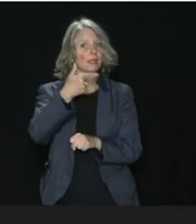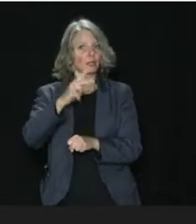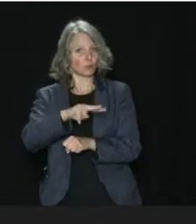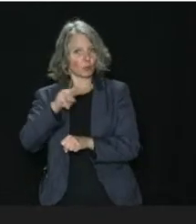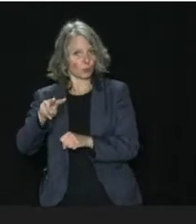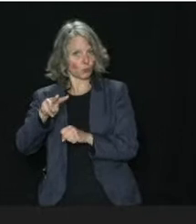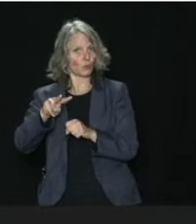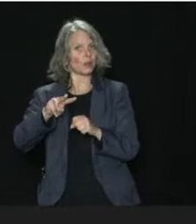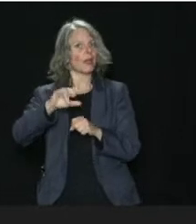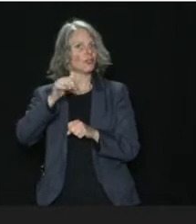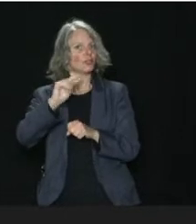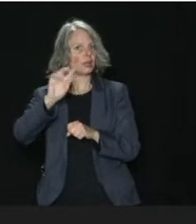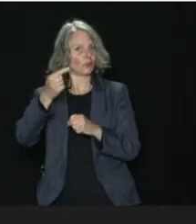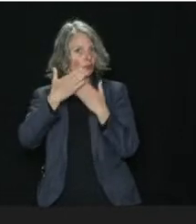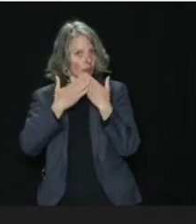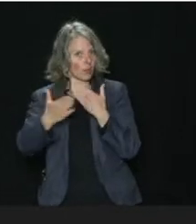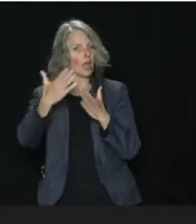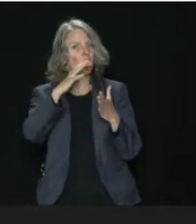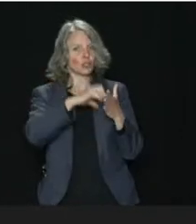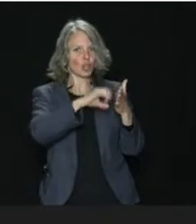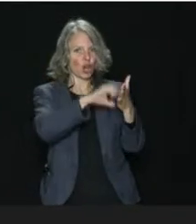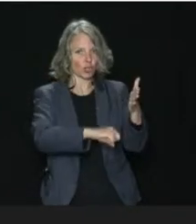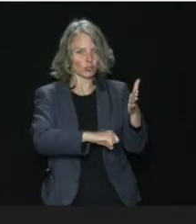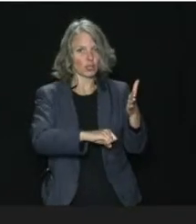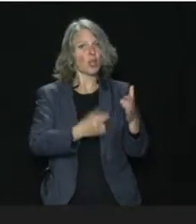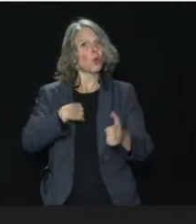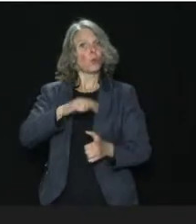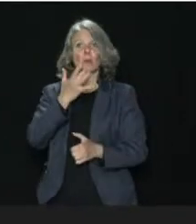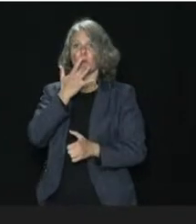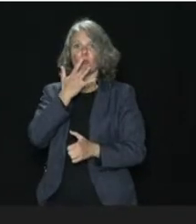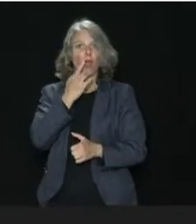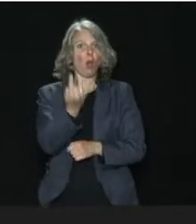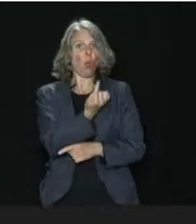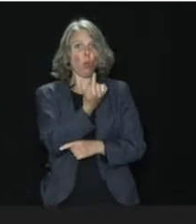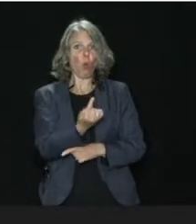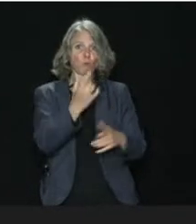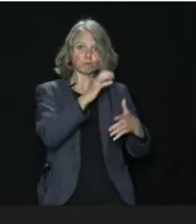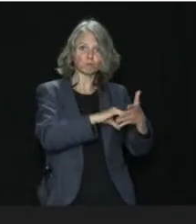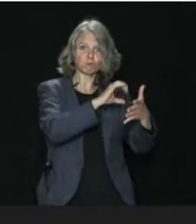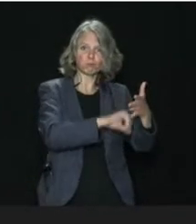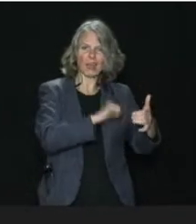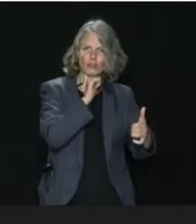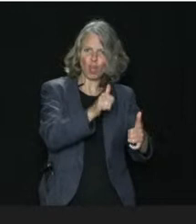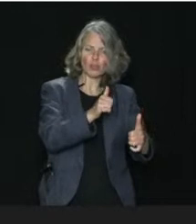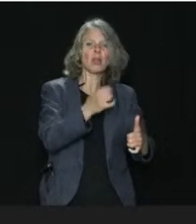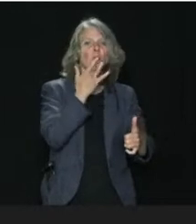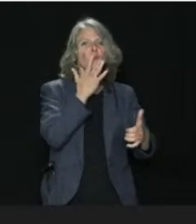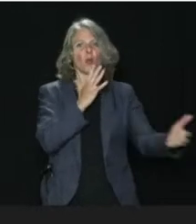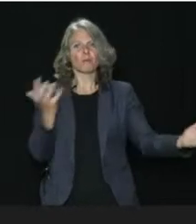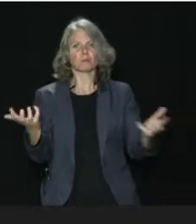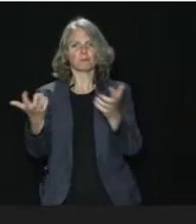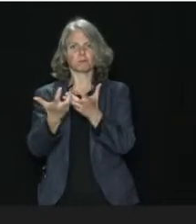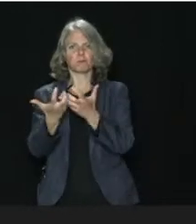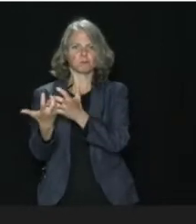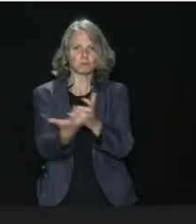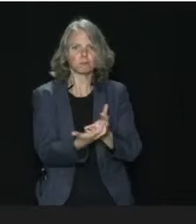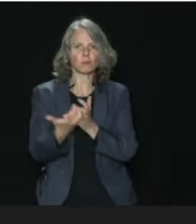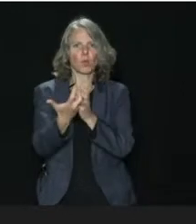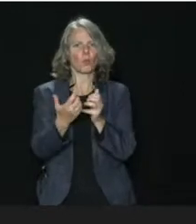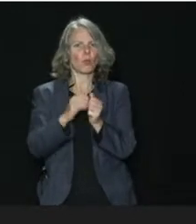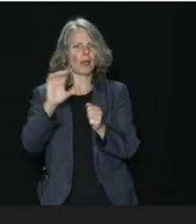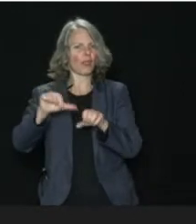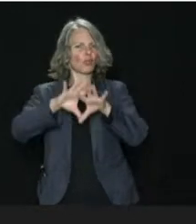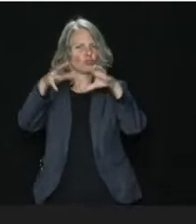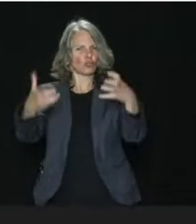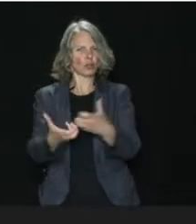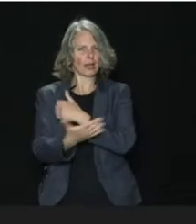preference would be not to proceed alone, but to align ourselves with other countries in the world so that we have